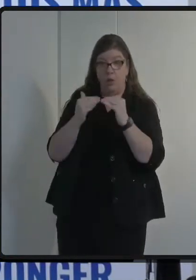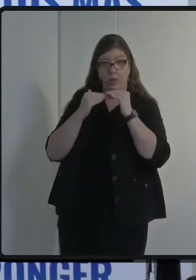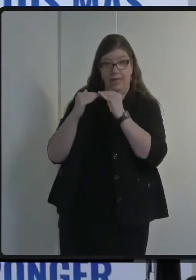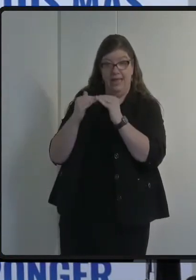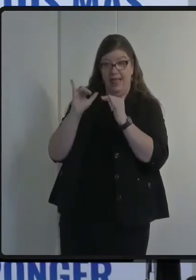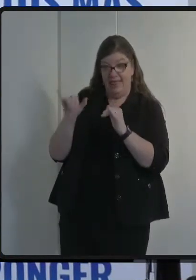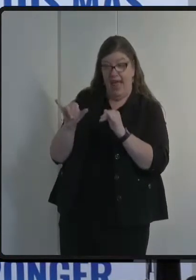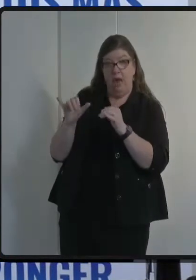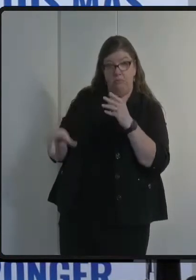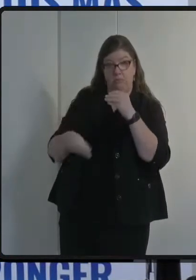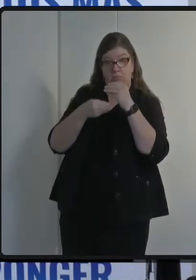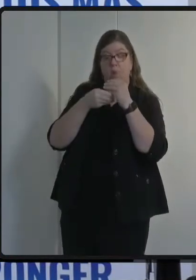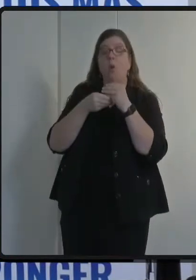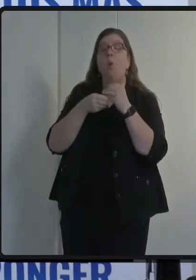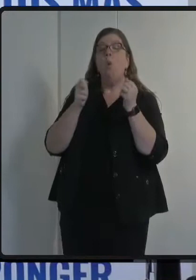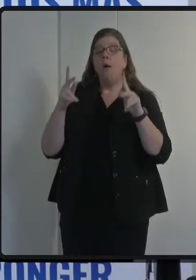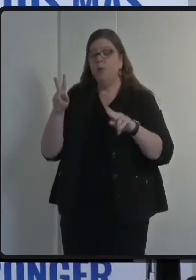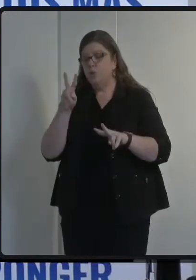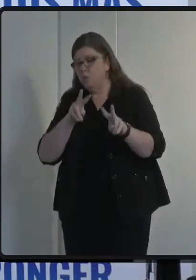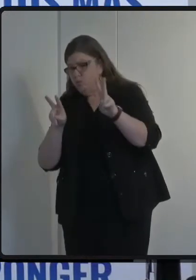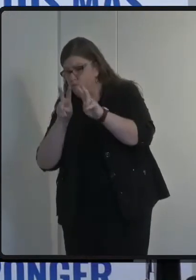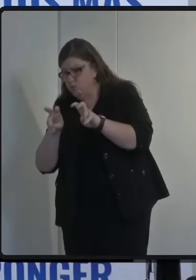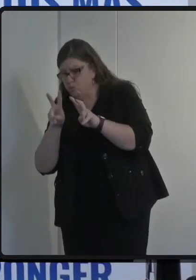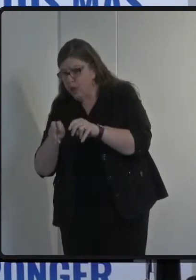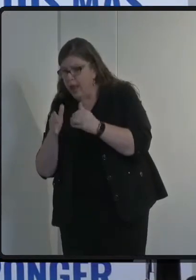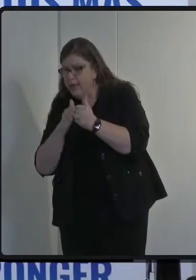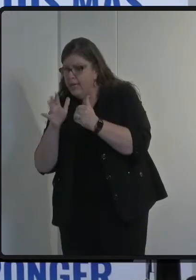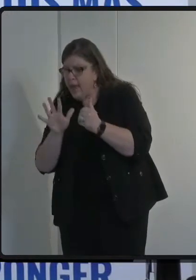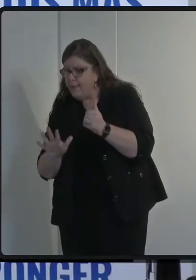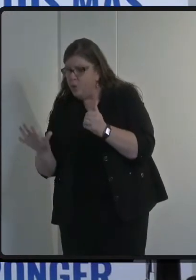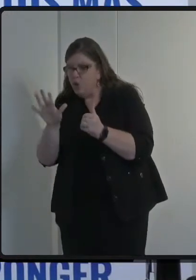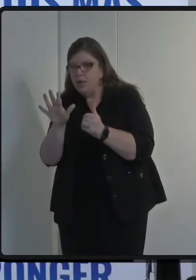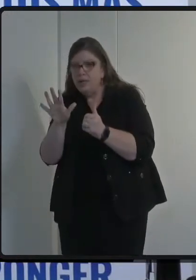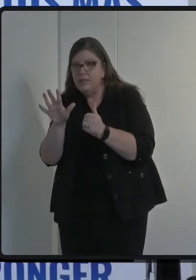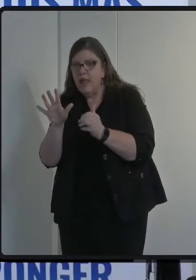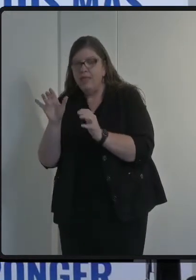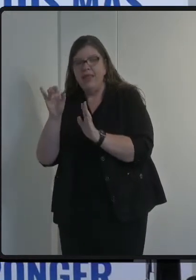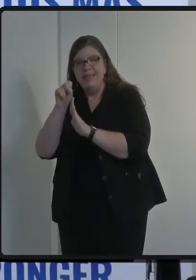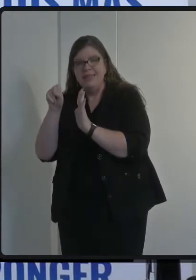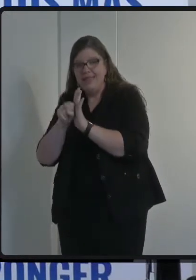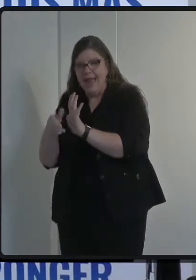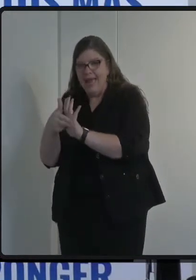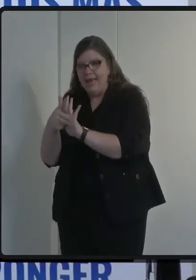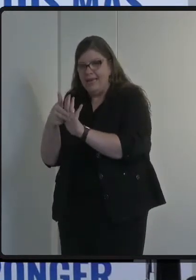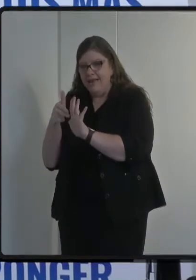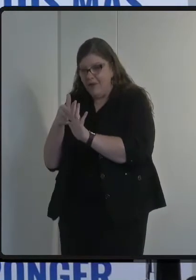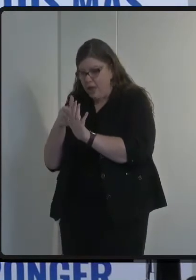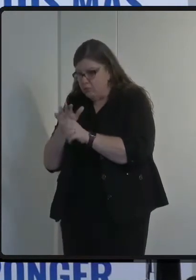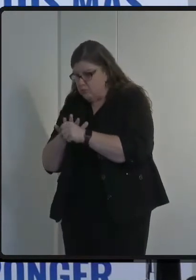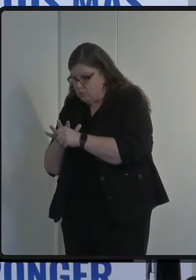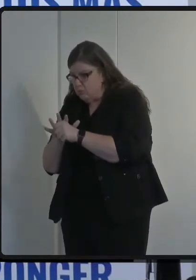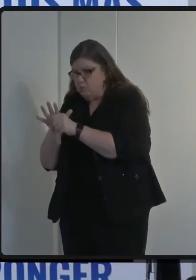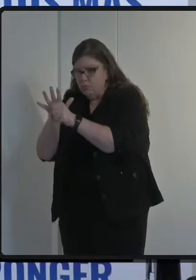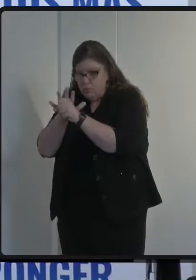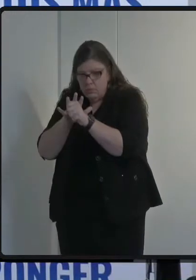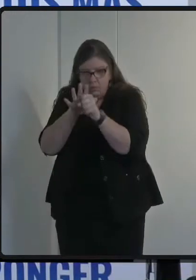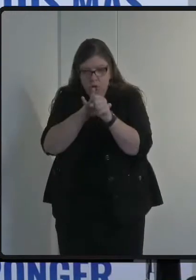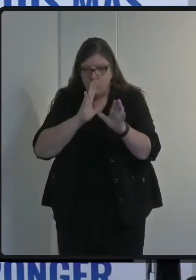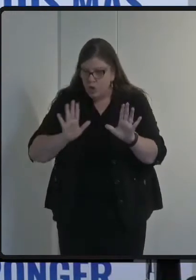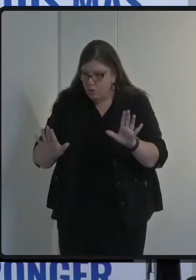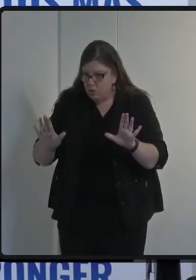the opportunity to look closely at neighborhoods identified by the state to ensure they do not carry a